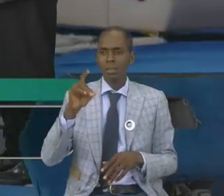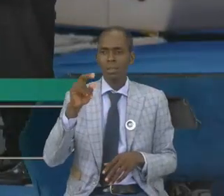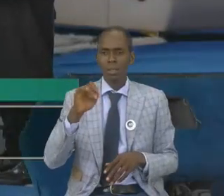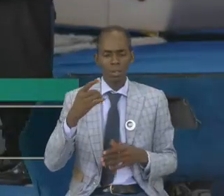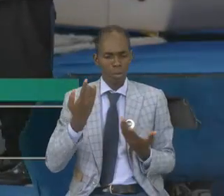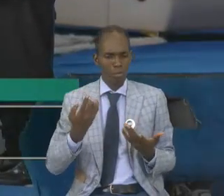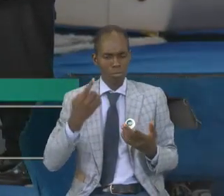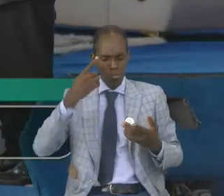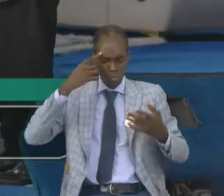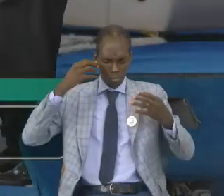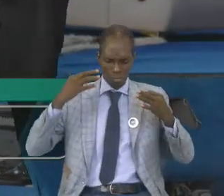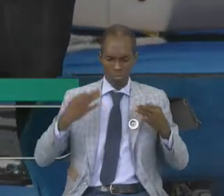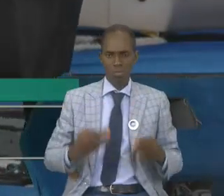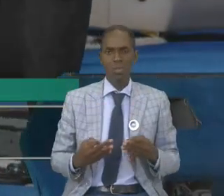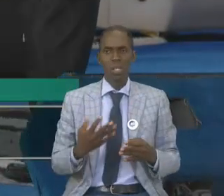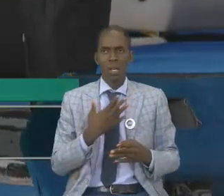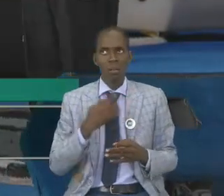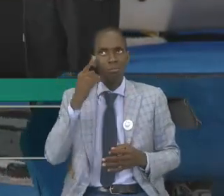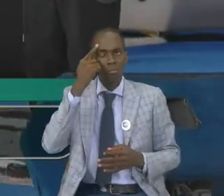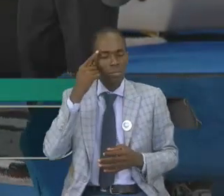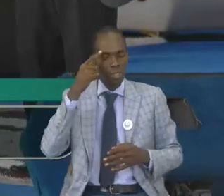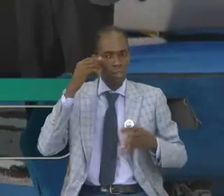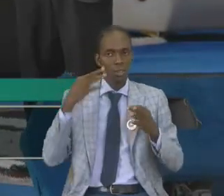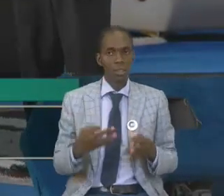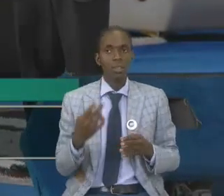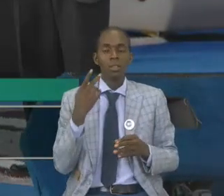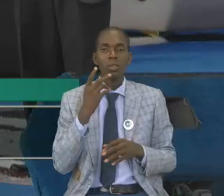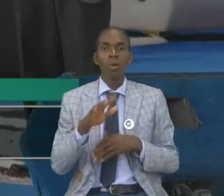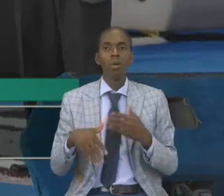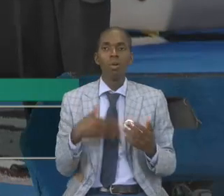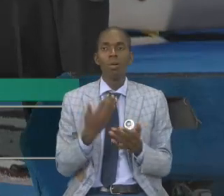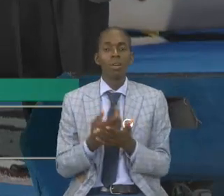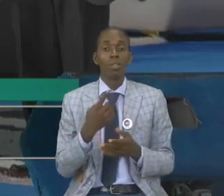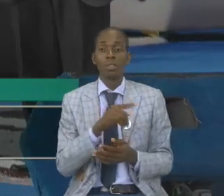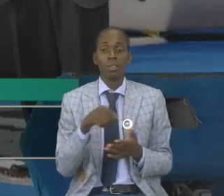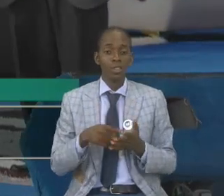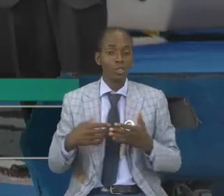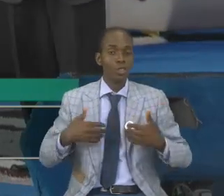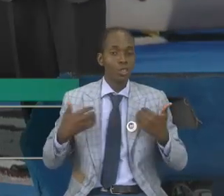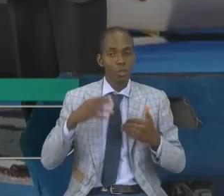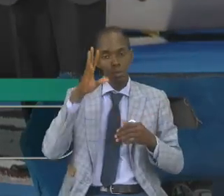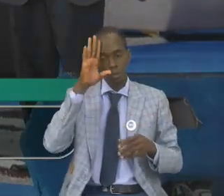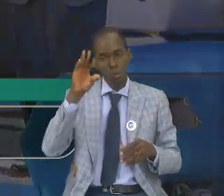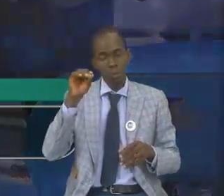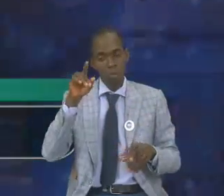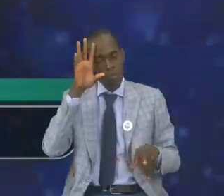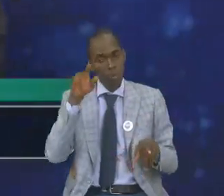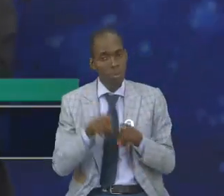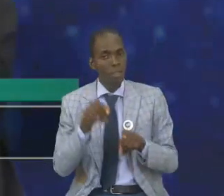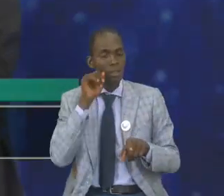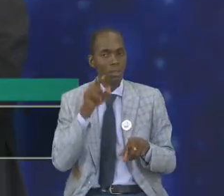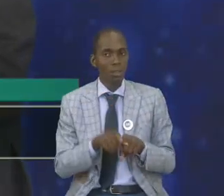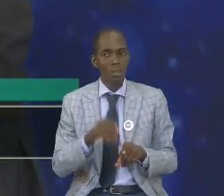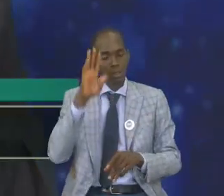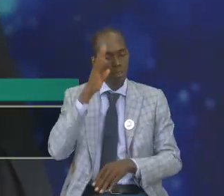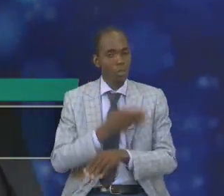Daniel, you have to take initiative. Look at all those, these young people, brothers and sisters, sons and daughters, they